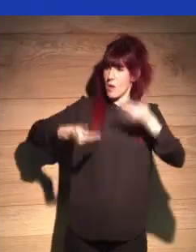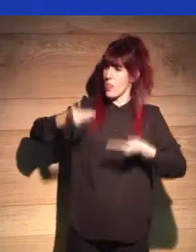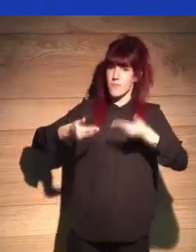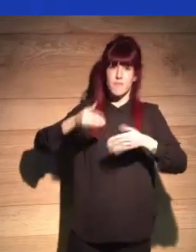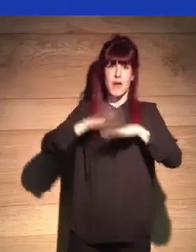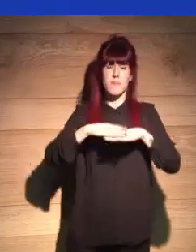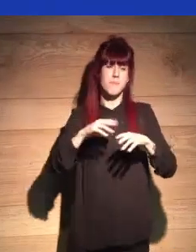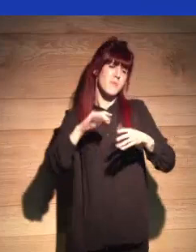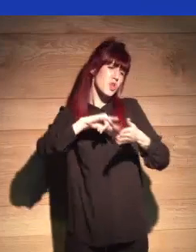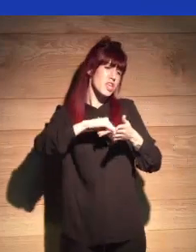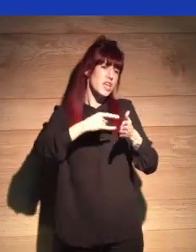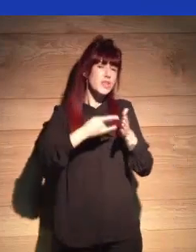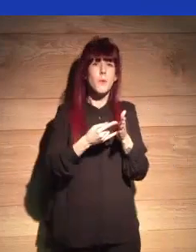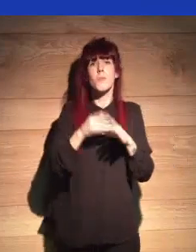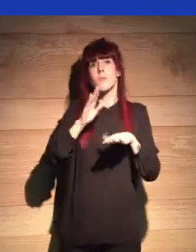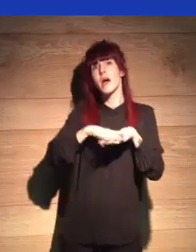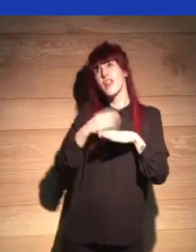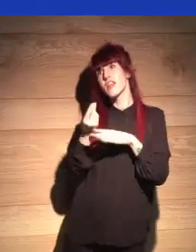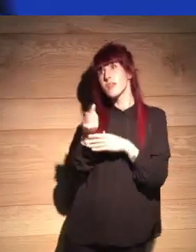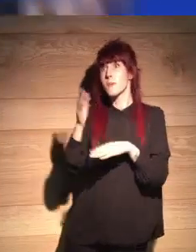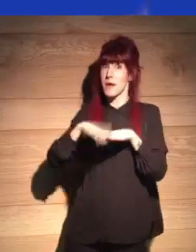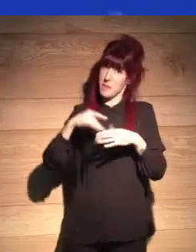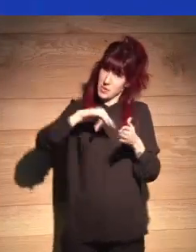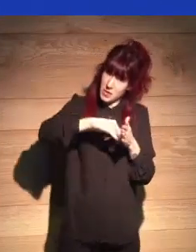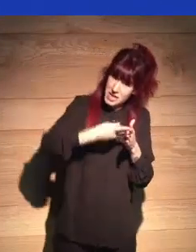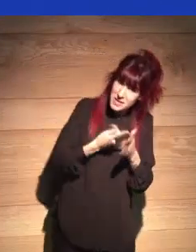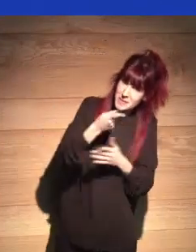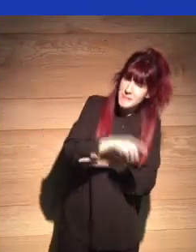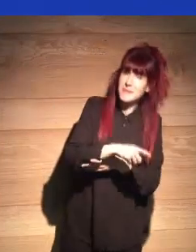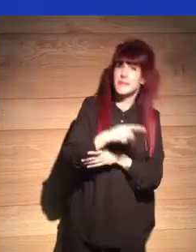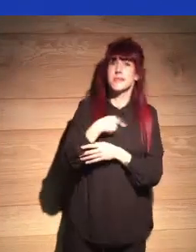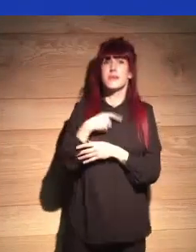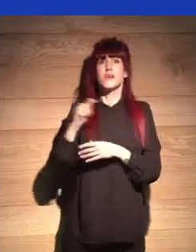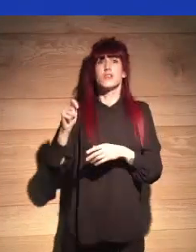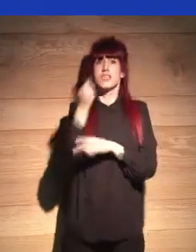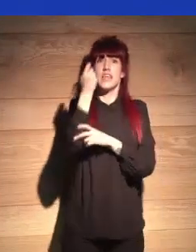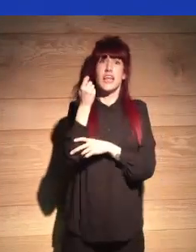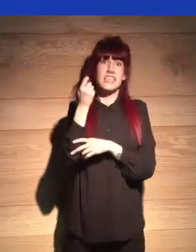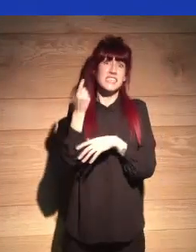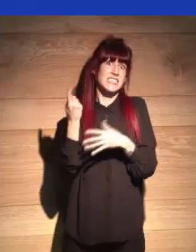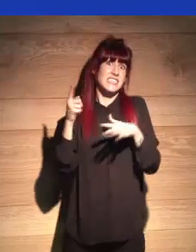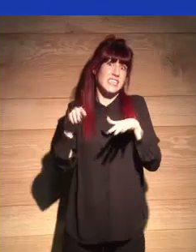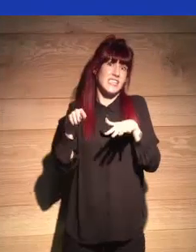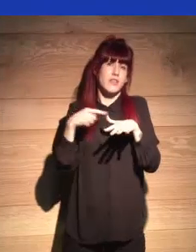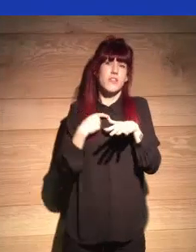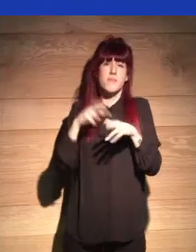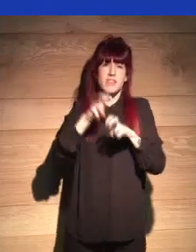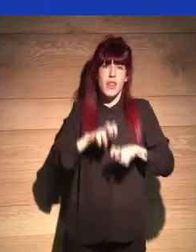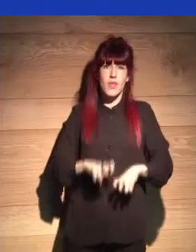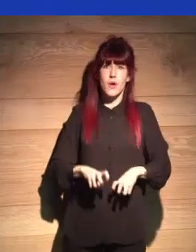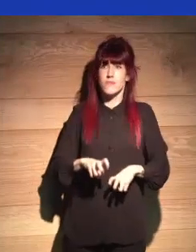assessed continuously for different projects in order to have money for projects, in order to be able to